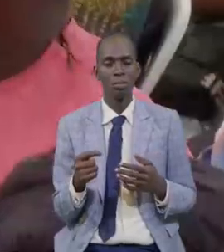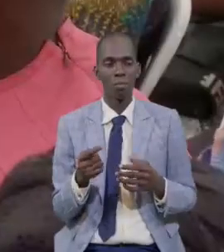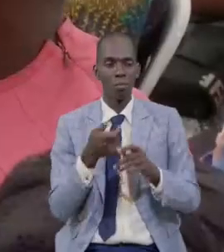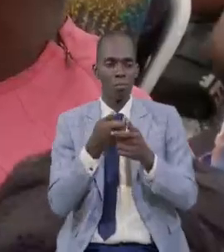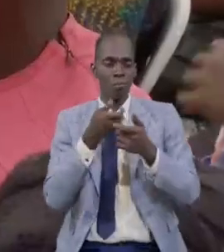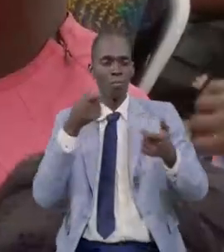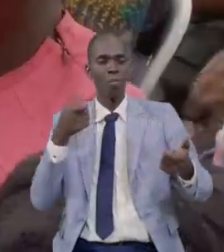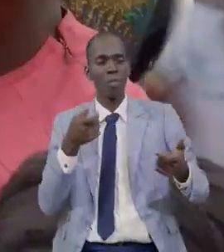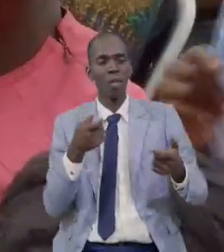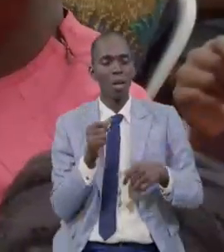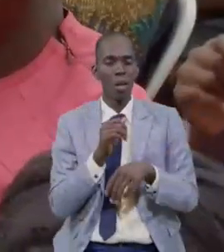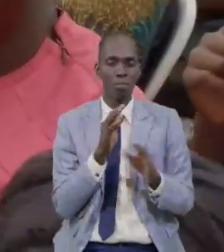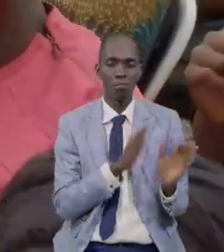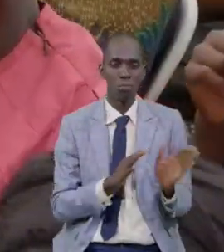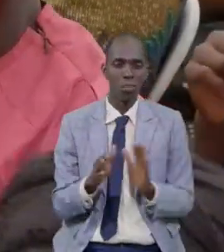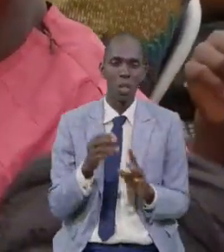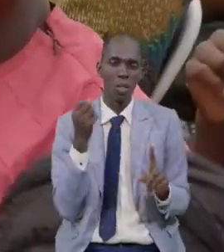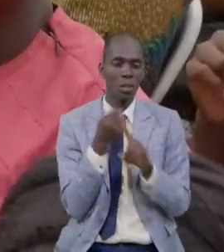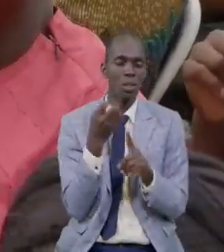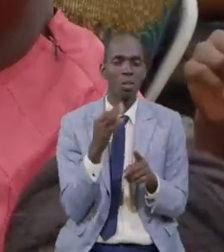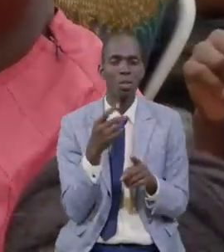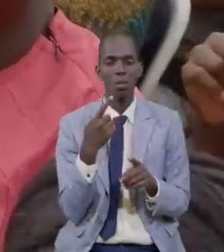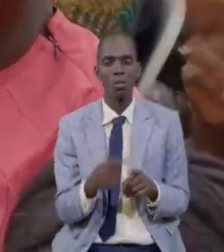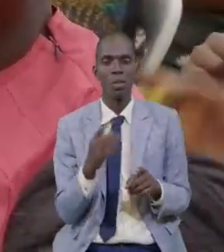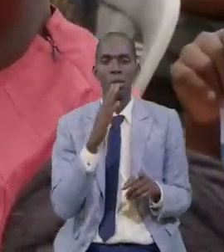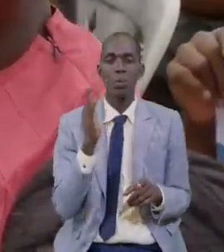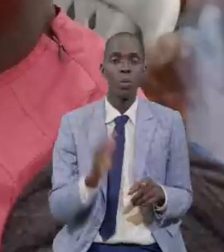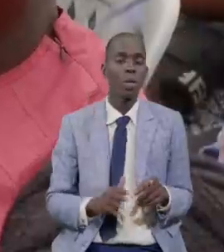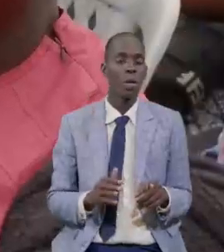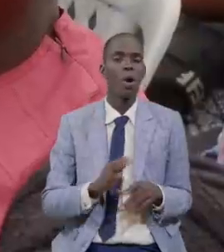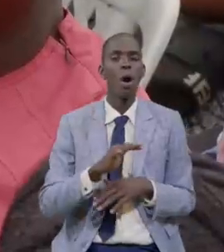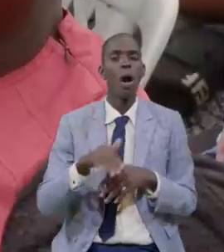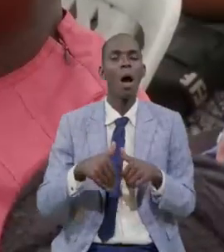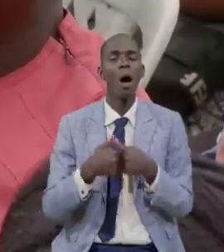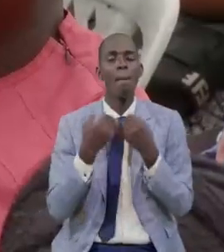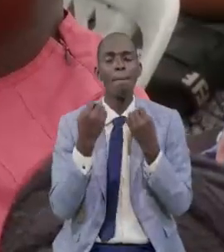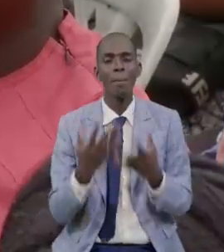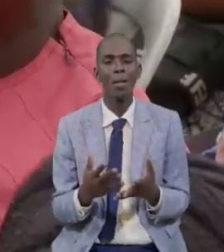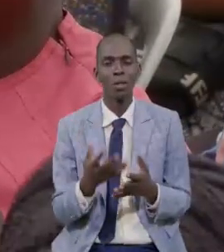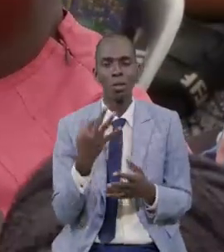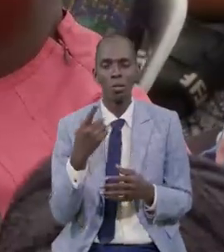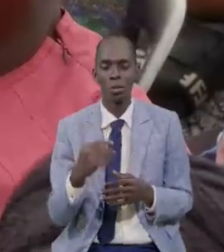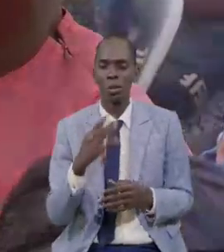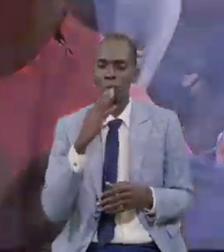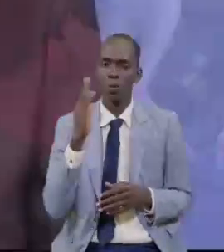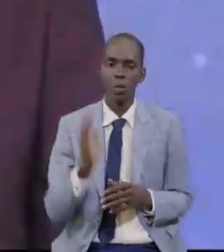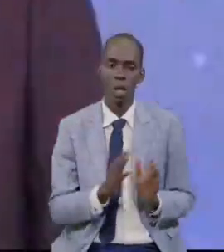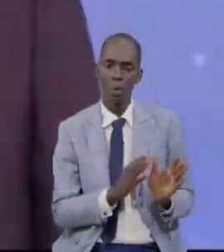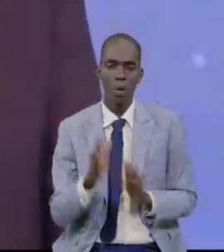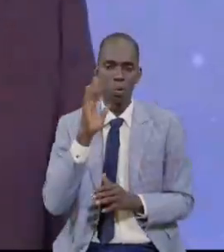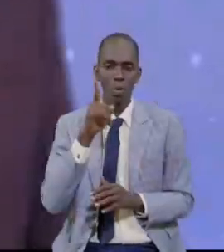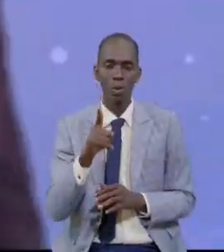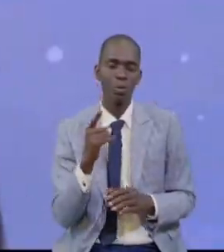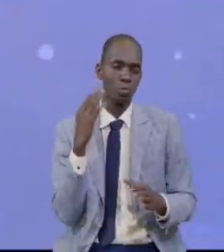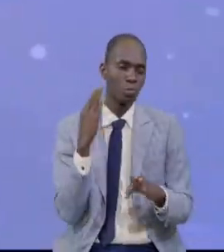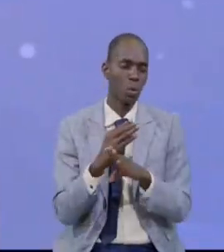many arrows of the wicked will you quench? All. They are destroyed. They will